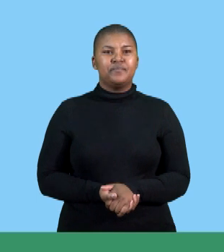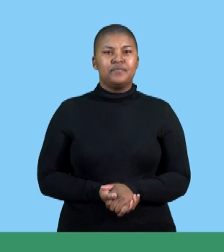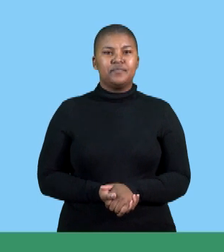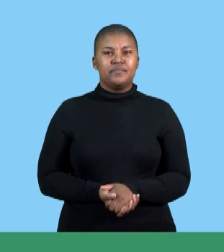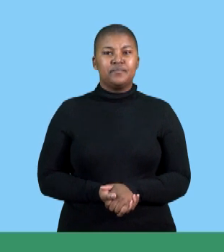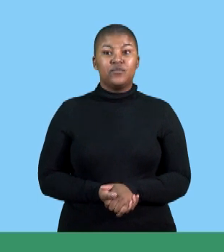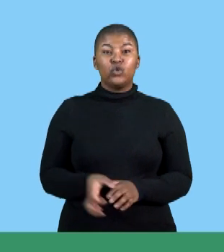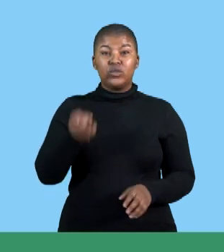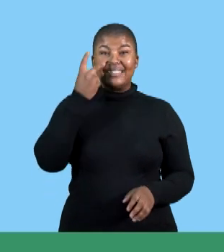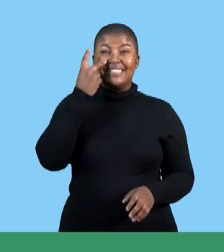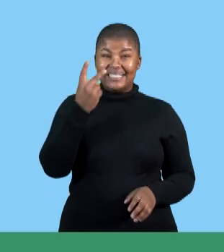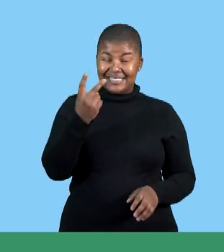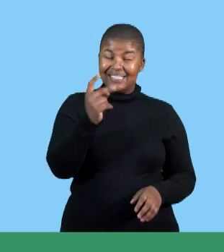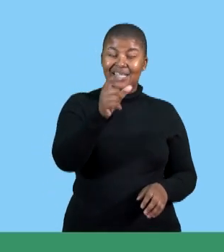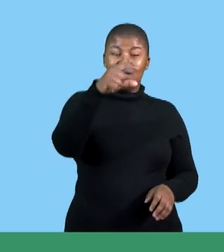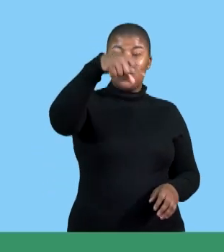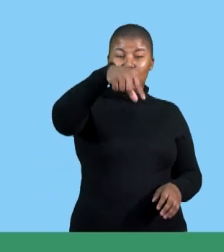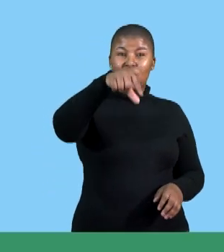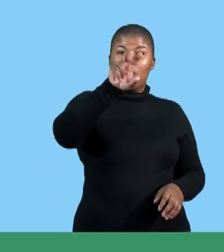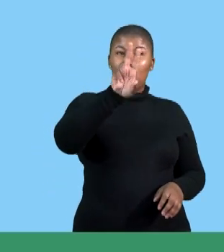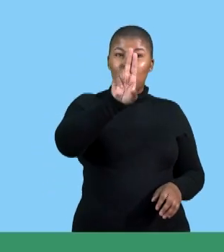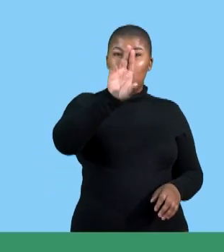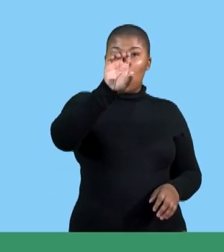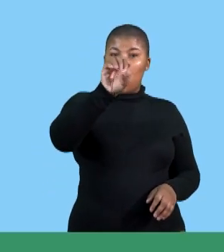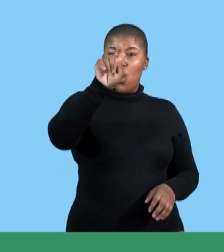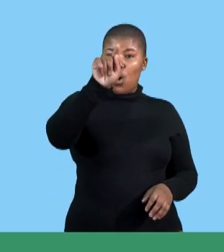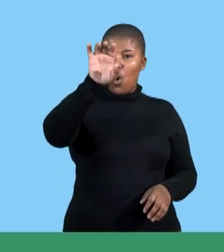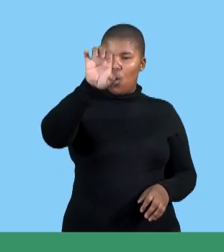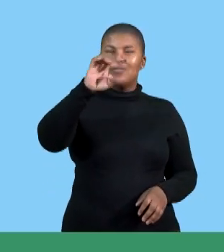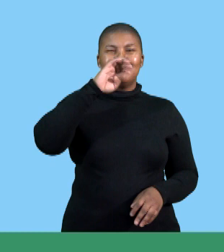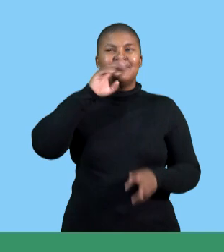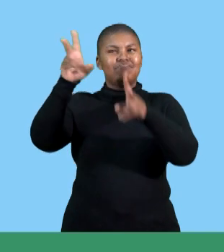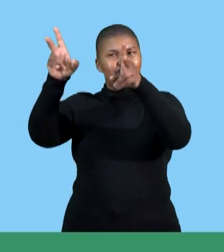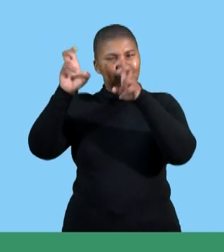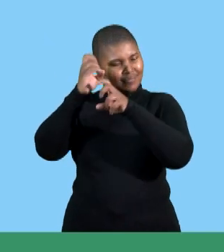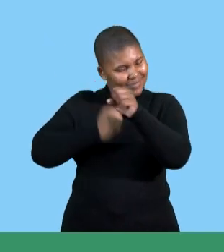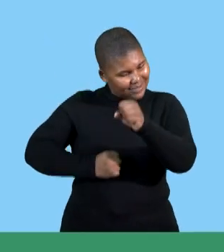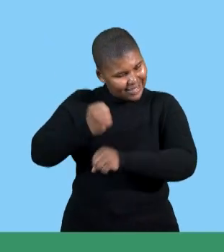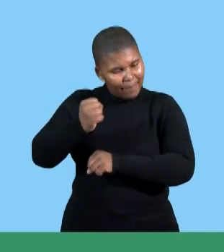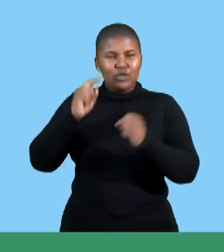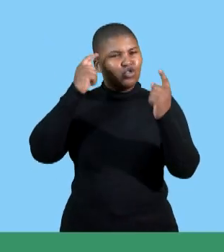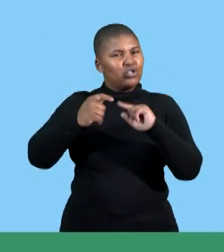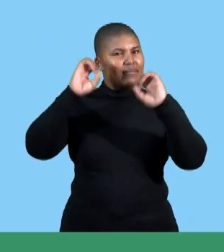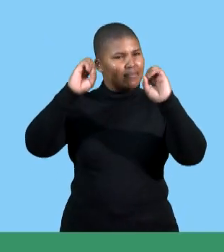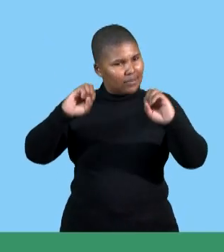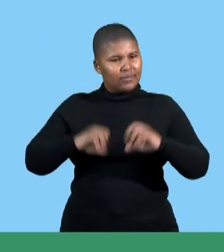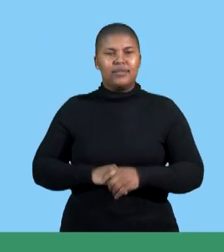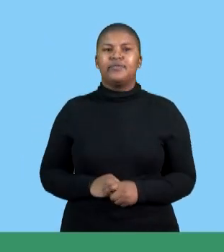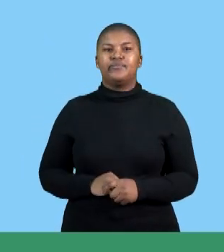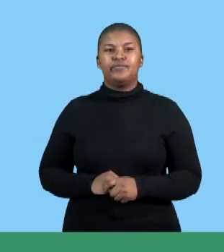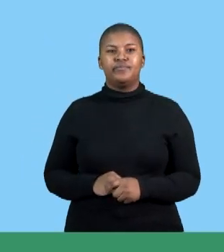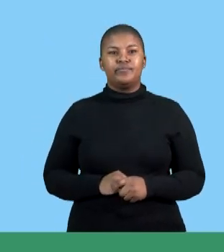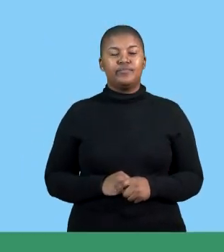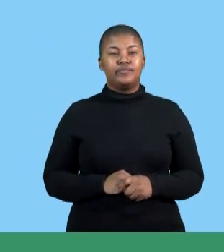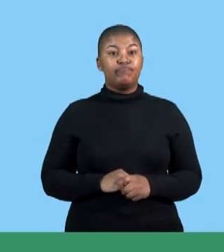the minute you see the word quote, just know as is, directly, rewrite, don't change anything.